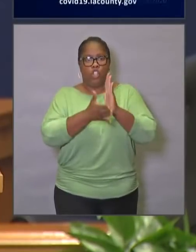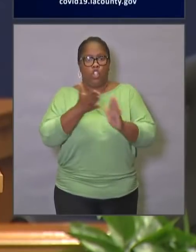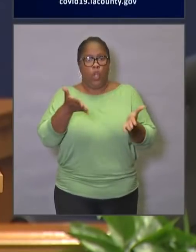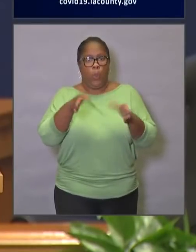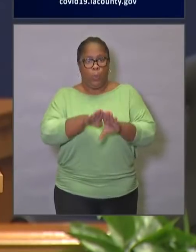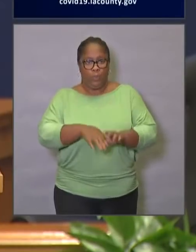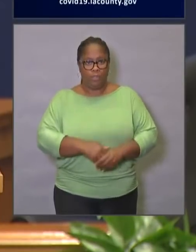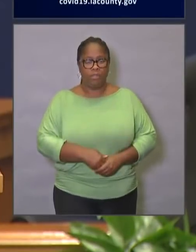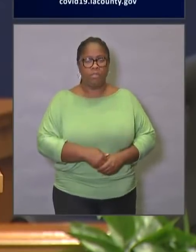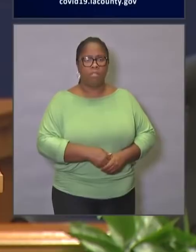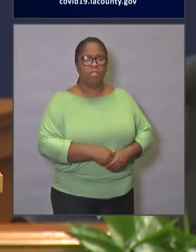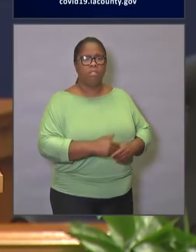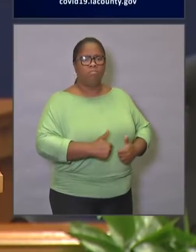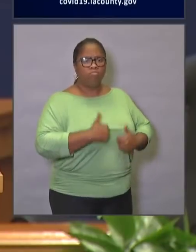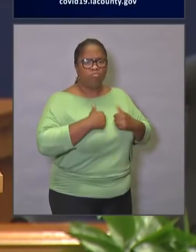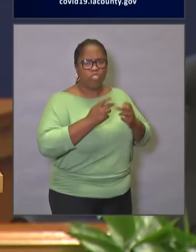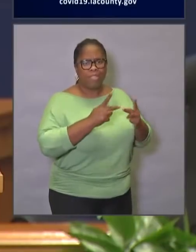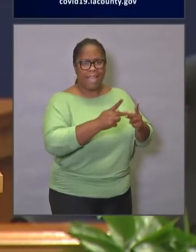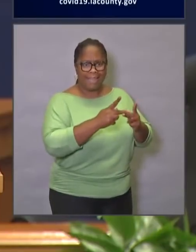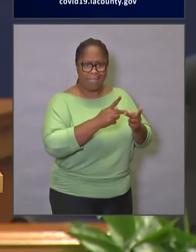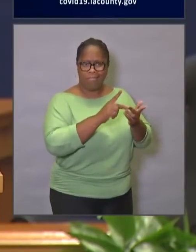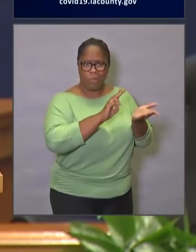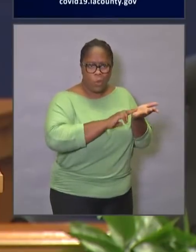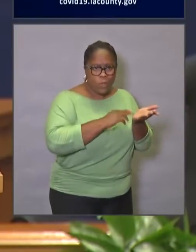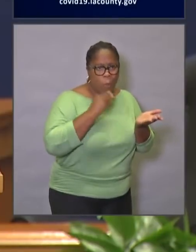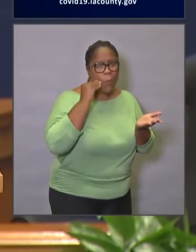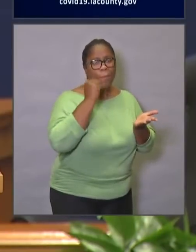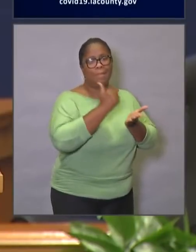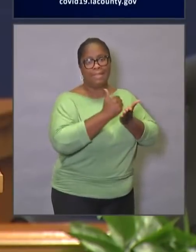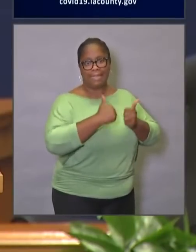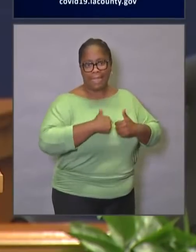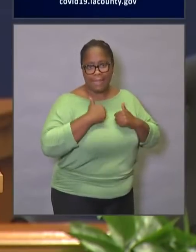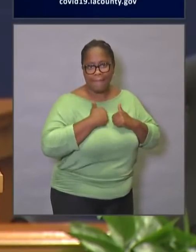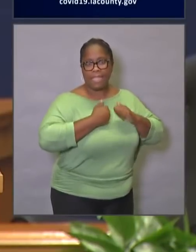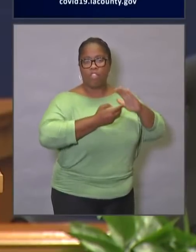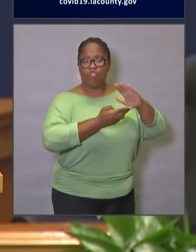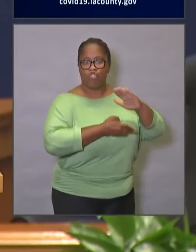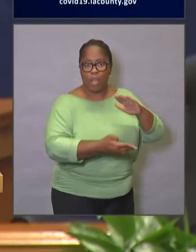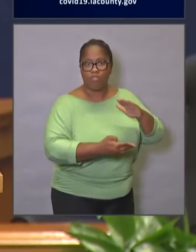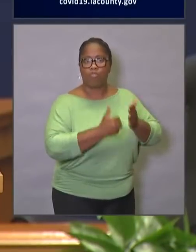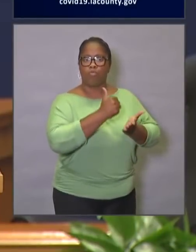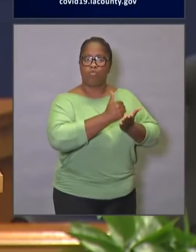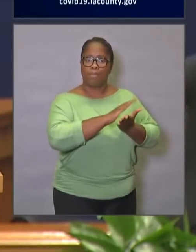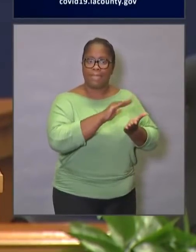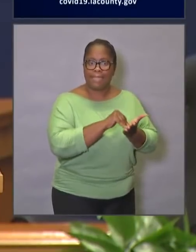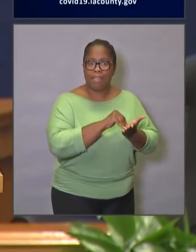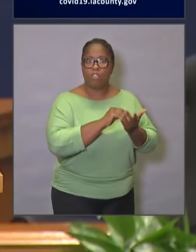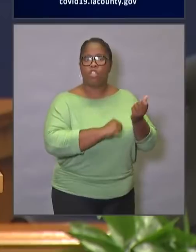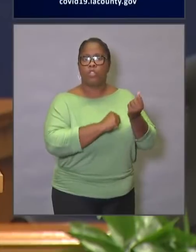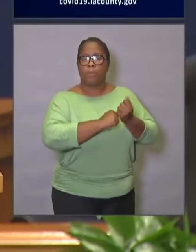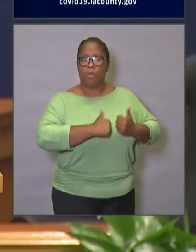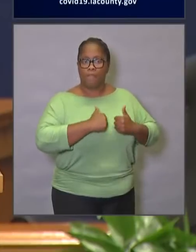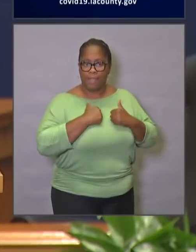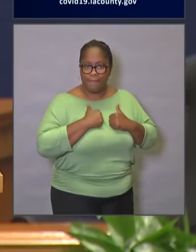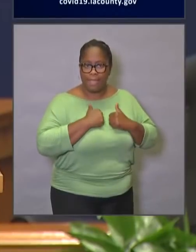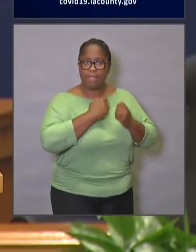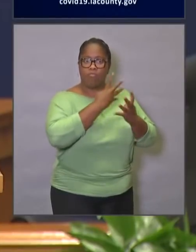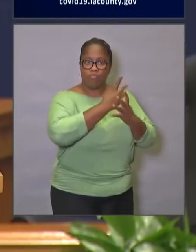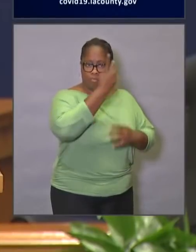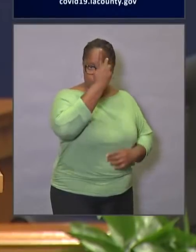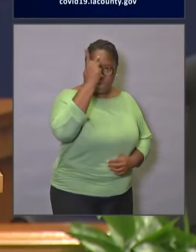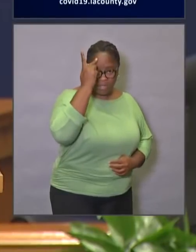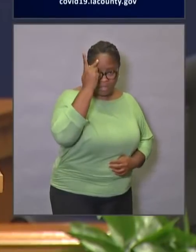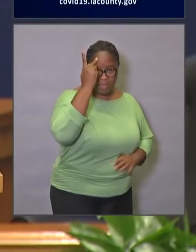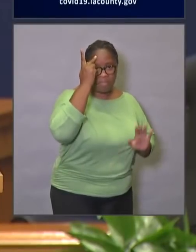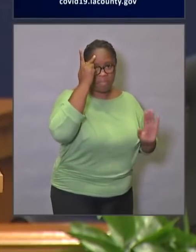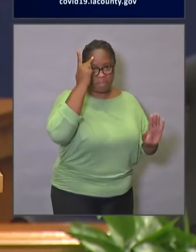Residential settings include nursing homes, assisted living facilities, shelters, treatment centers, supportive living, and correctional